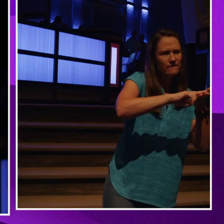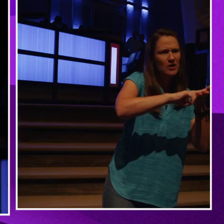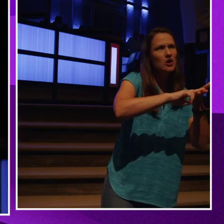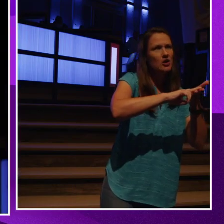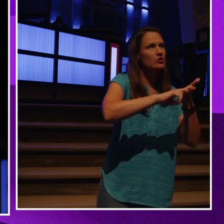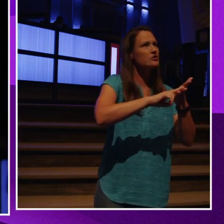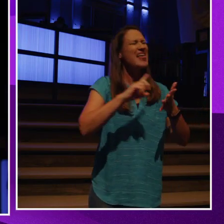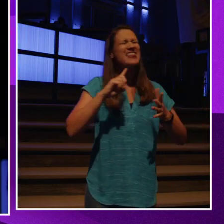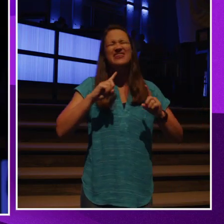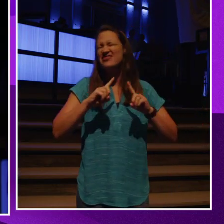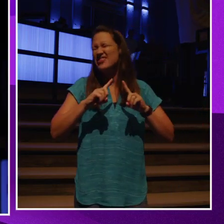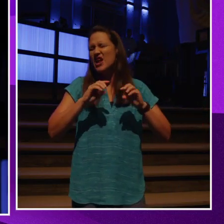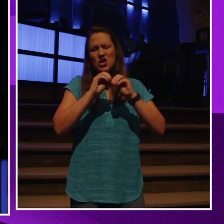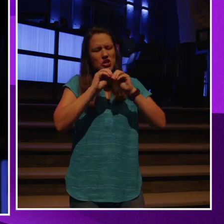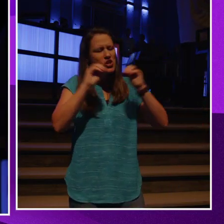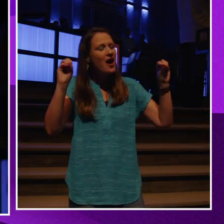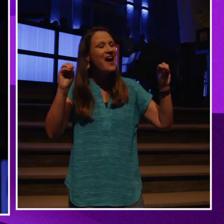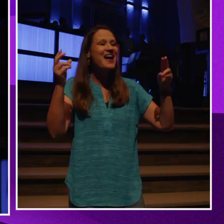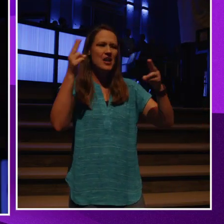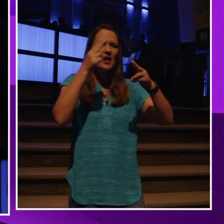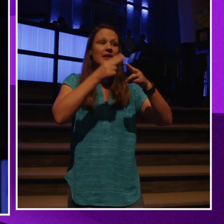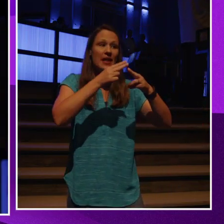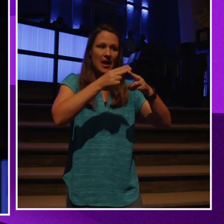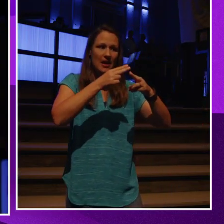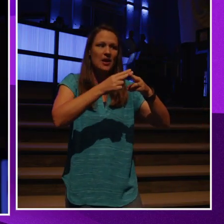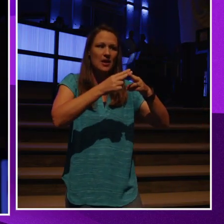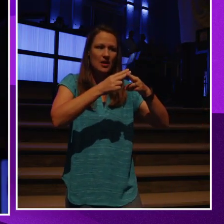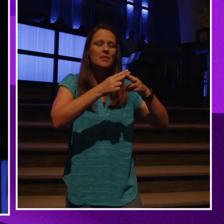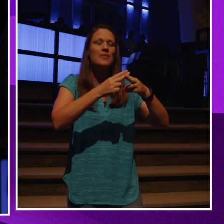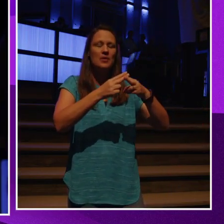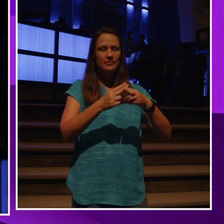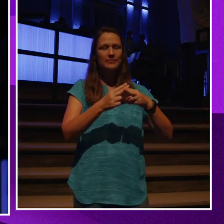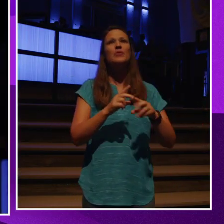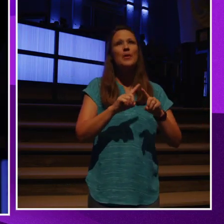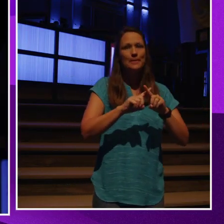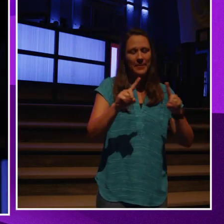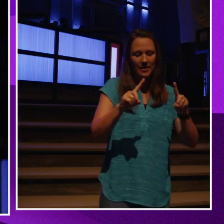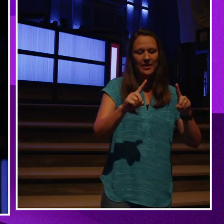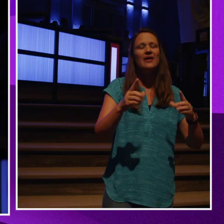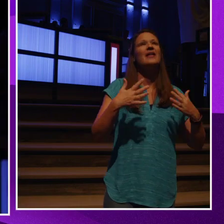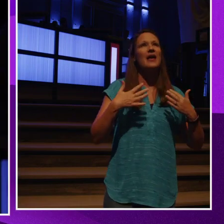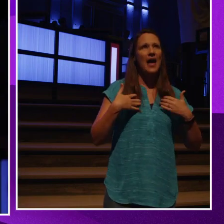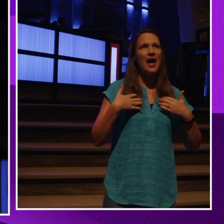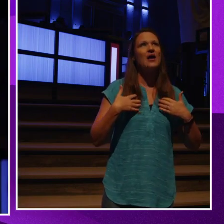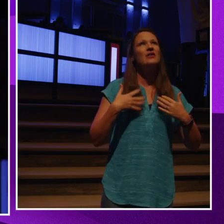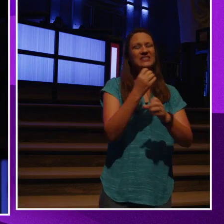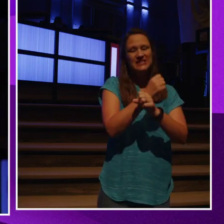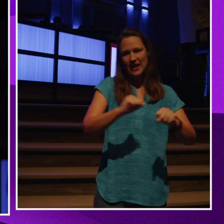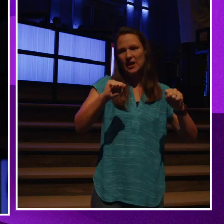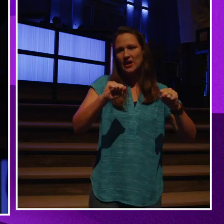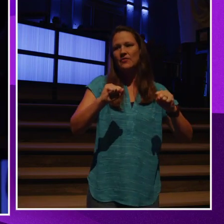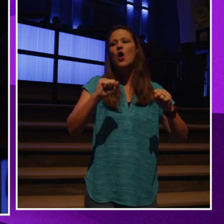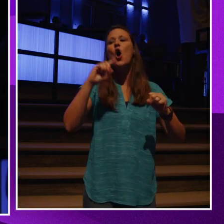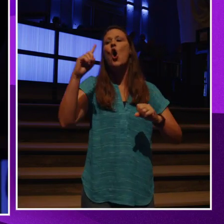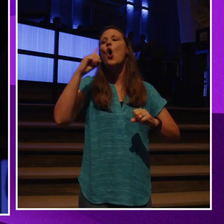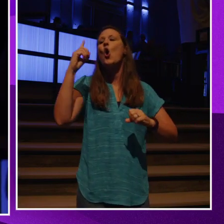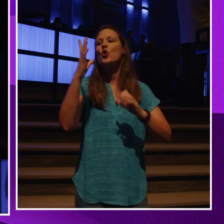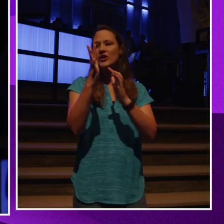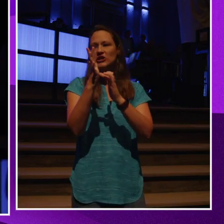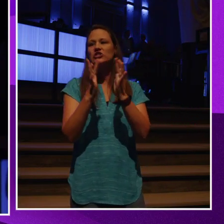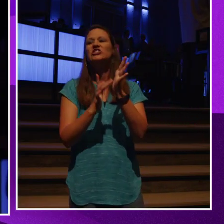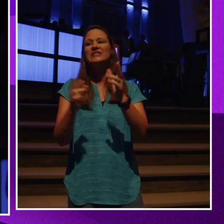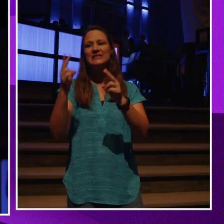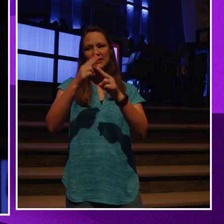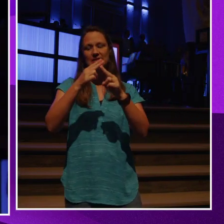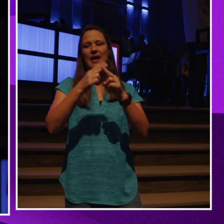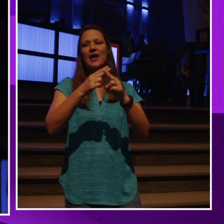there is no other name given among man whereby we must be saved than the name of Jesus. And that